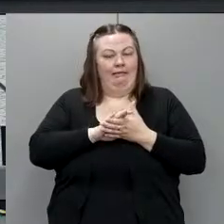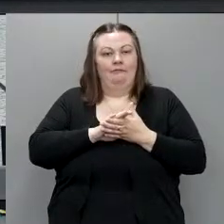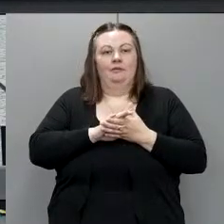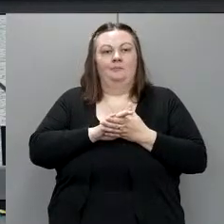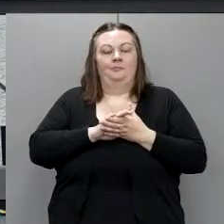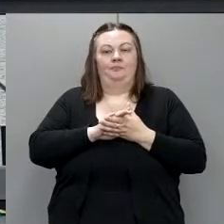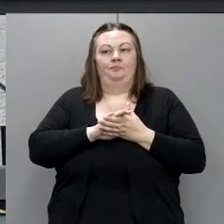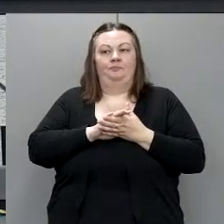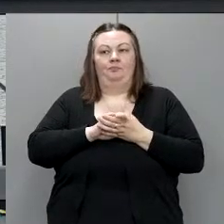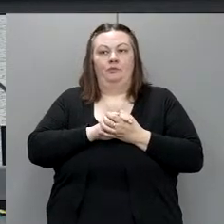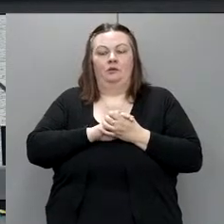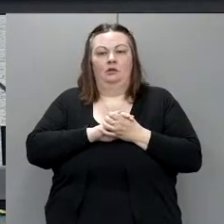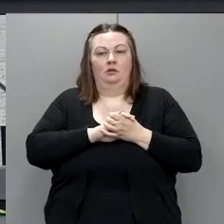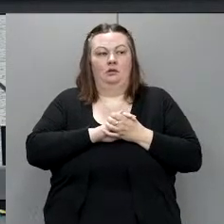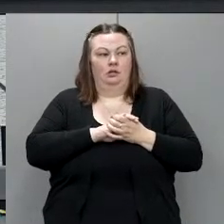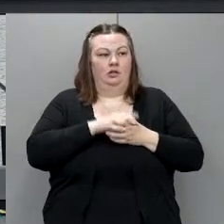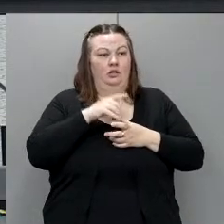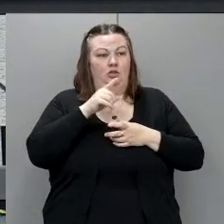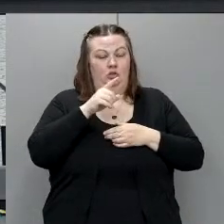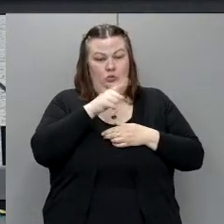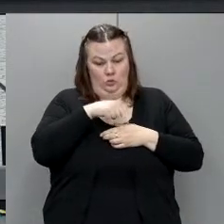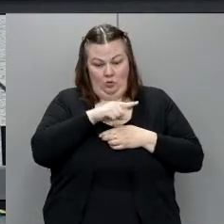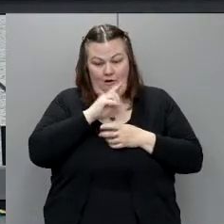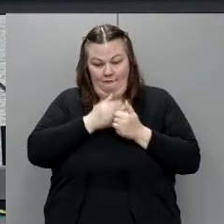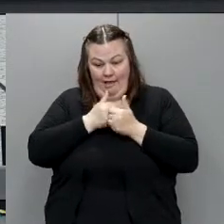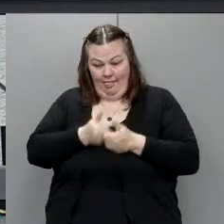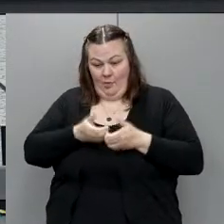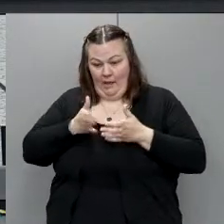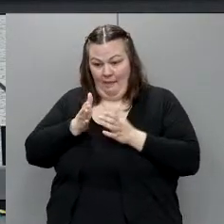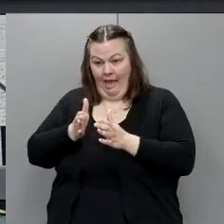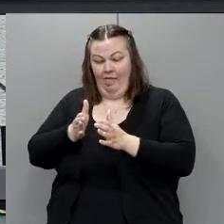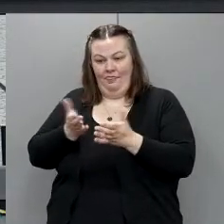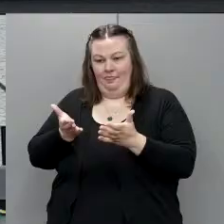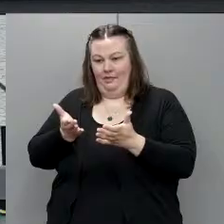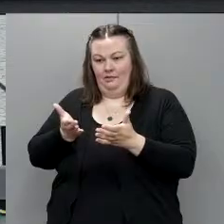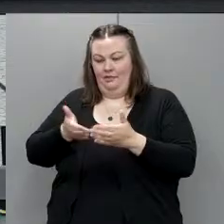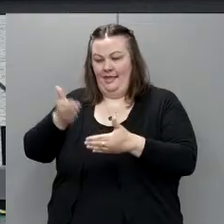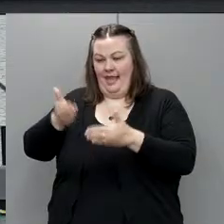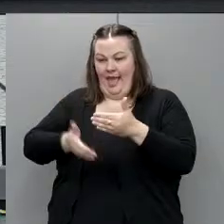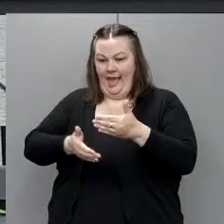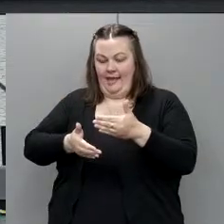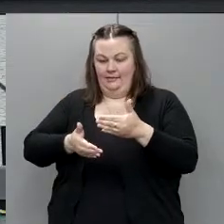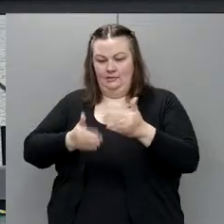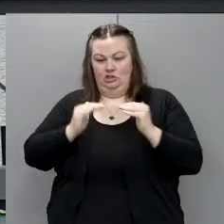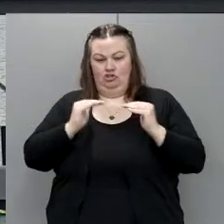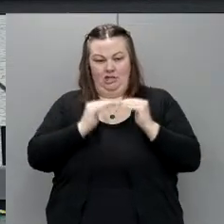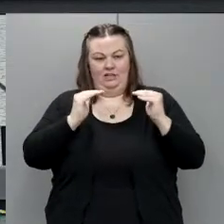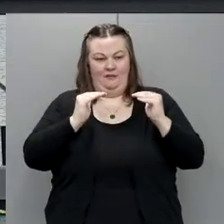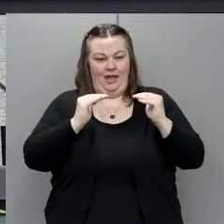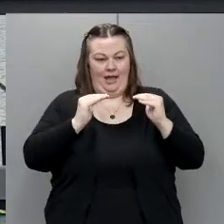you're going down a path of where the end justifies the means.